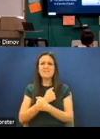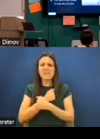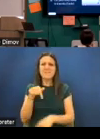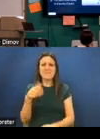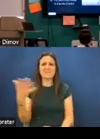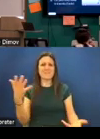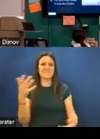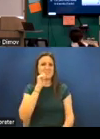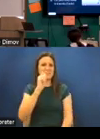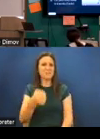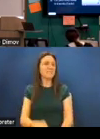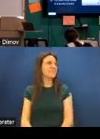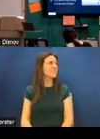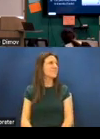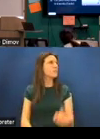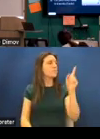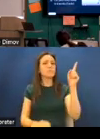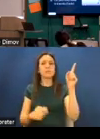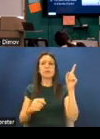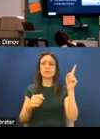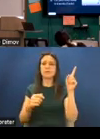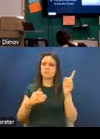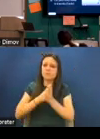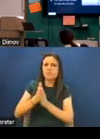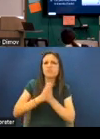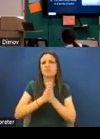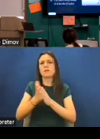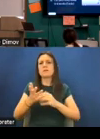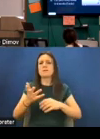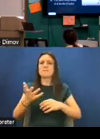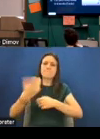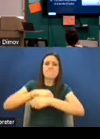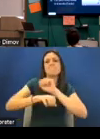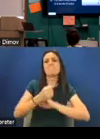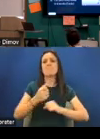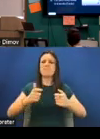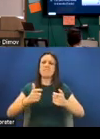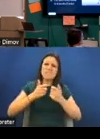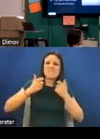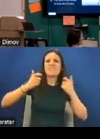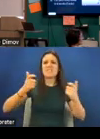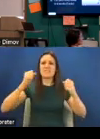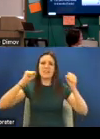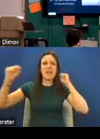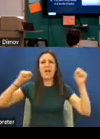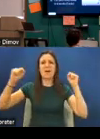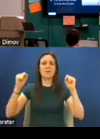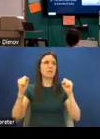Okay. Let's go. Drive, ambition, big and loud, conscientious. Wait a